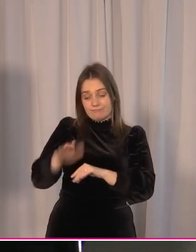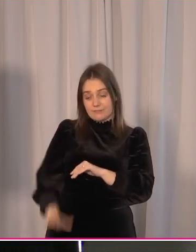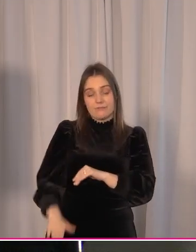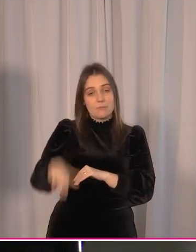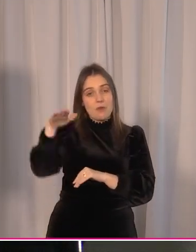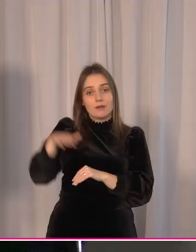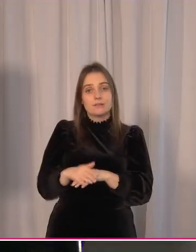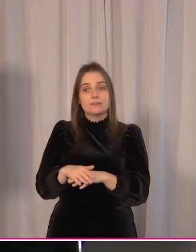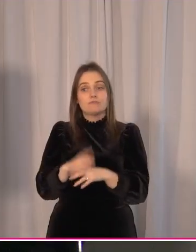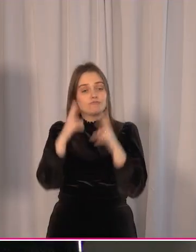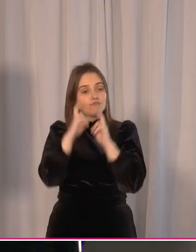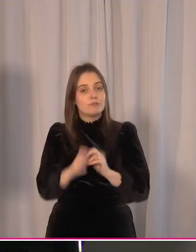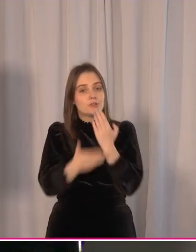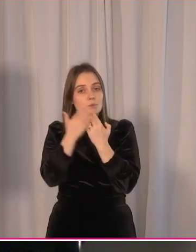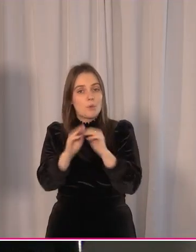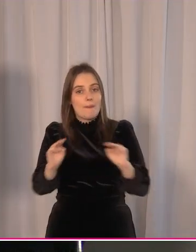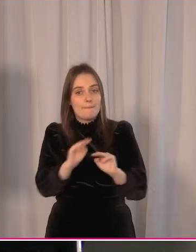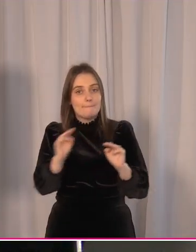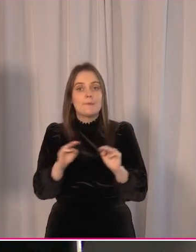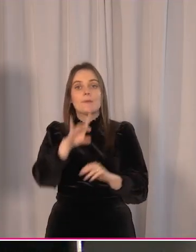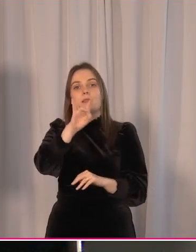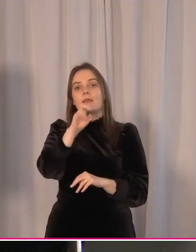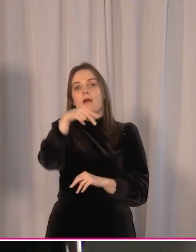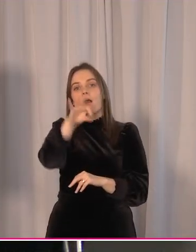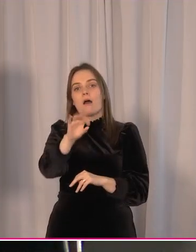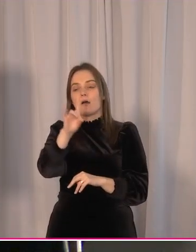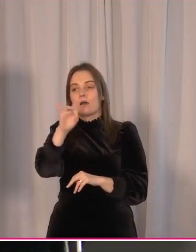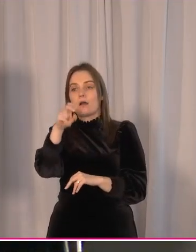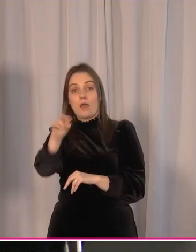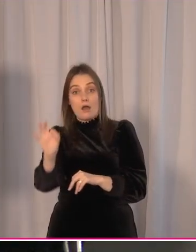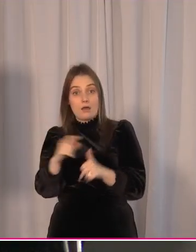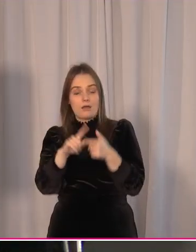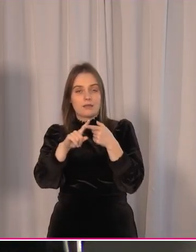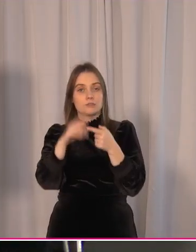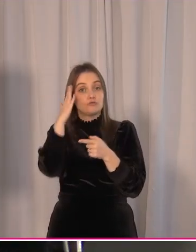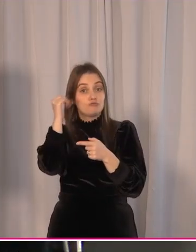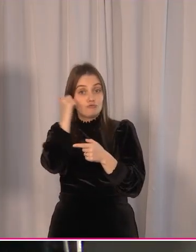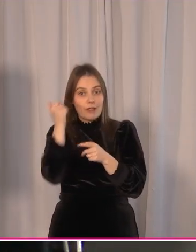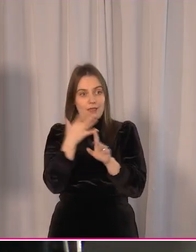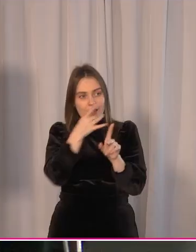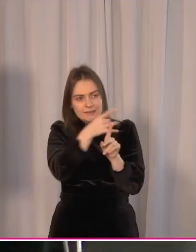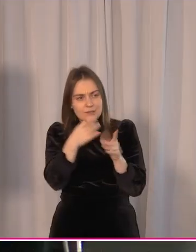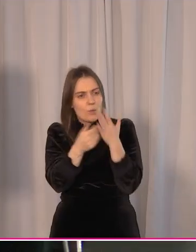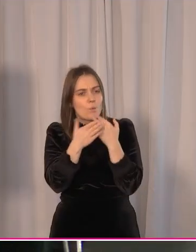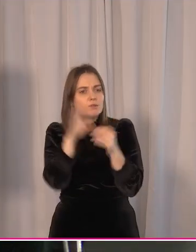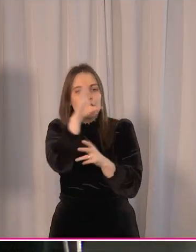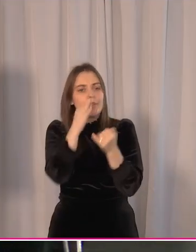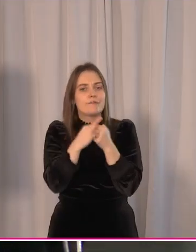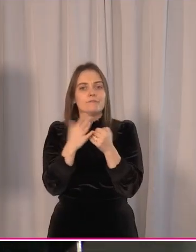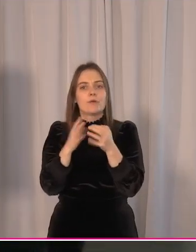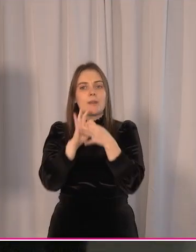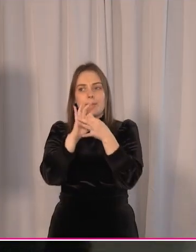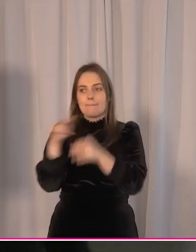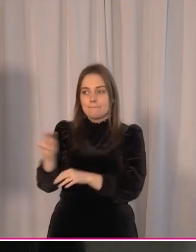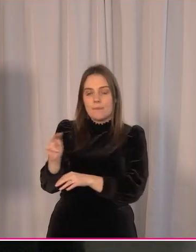about dating and their dating habits in Hong Kong and Australia. And we asked them, what are the things that you look for in a partner? And they